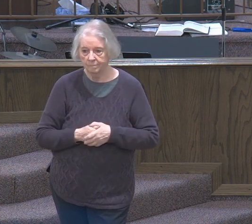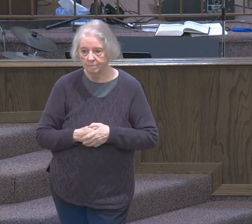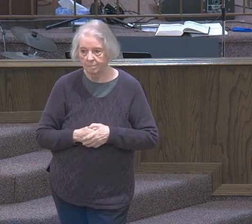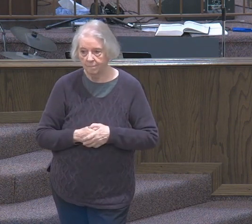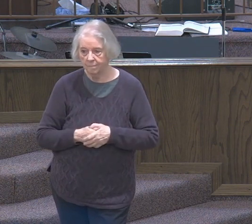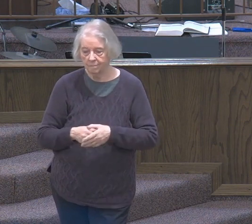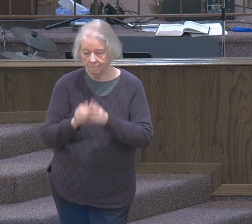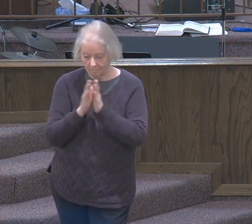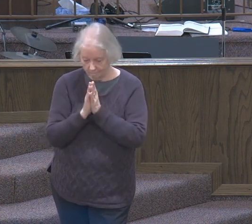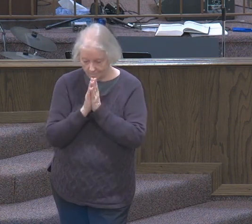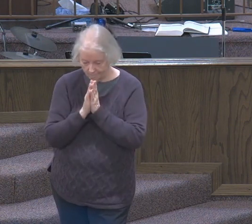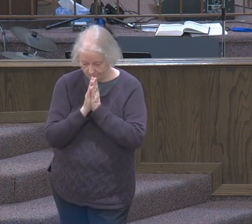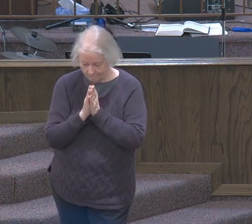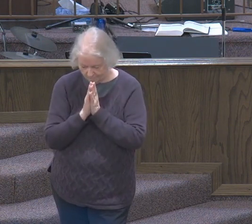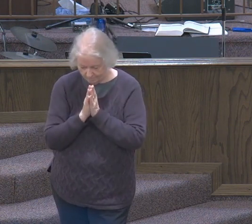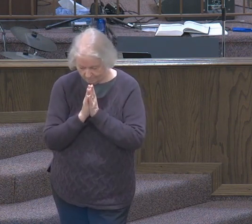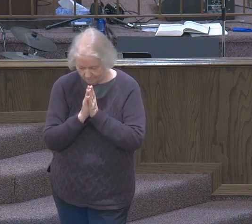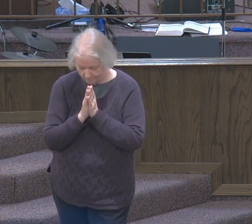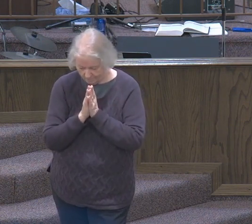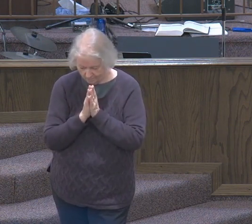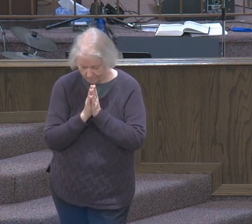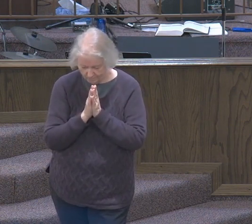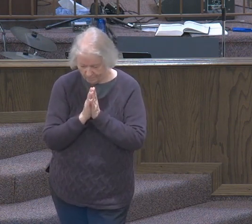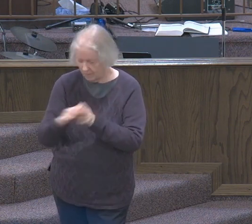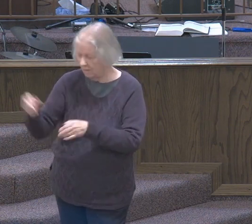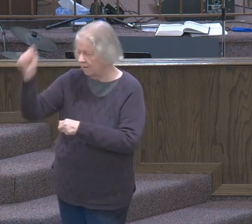Let me pray with you. God, you are,